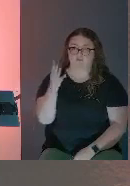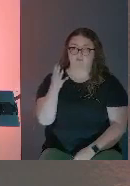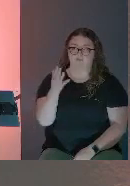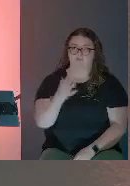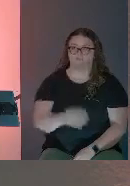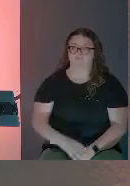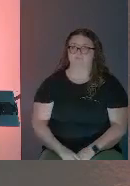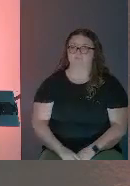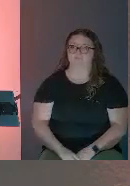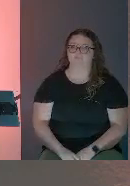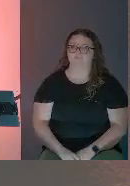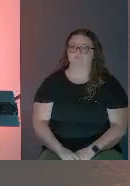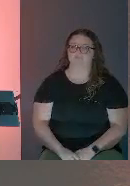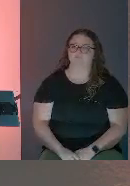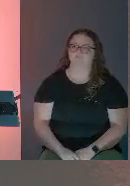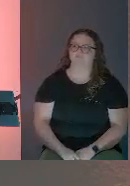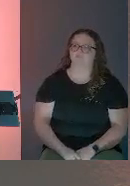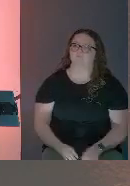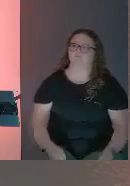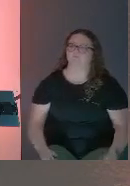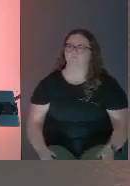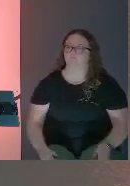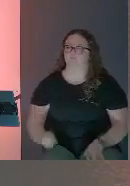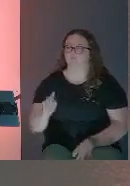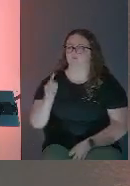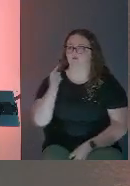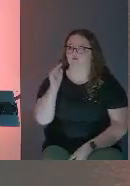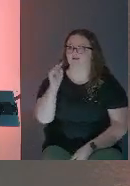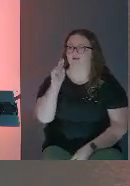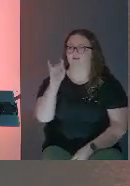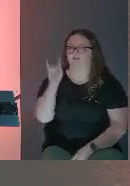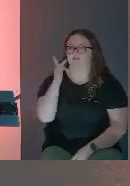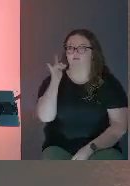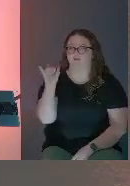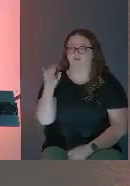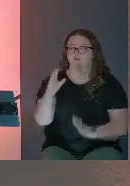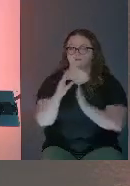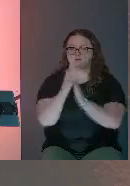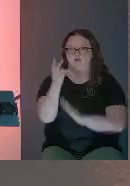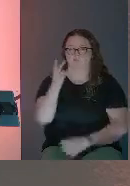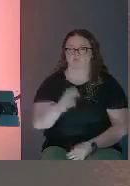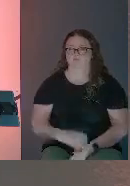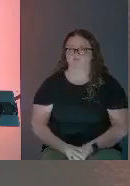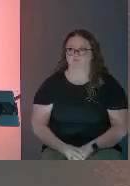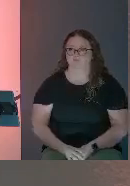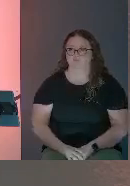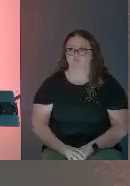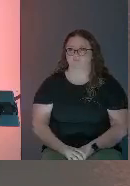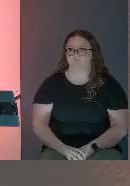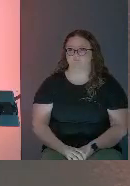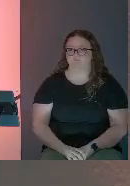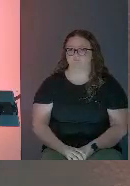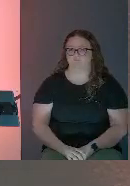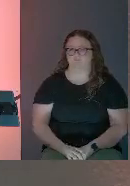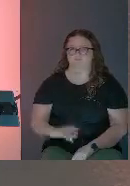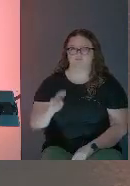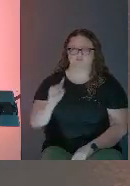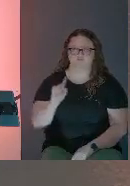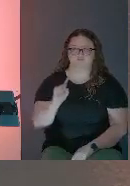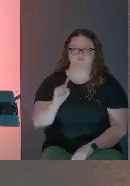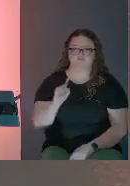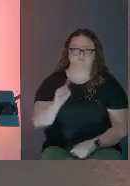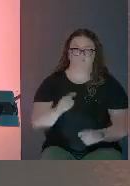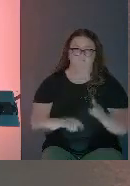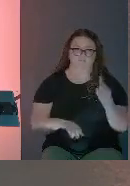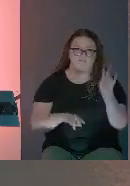in 1 Timothy chapter number 3, verse number 16. This is the first of the seven mysteries